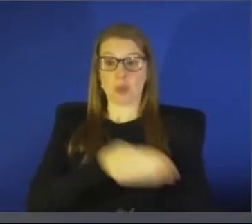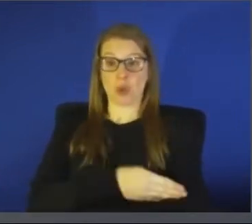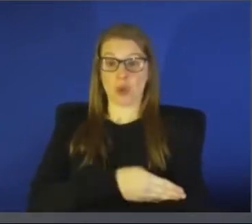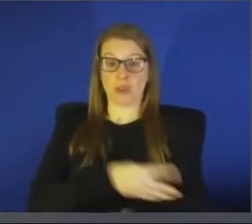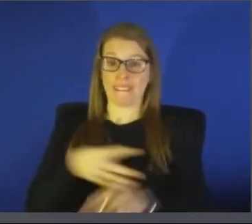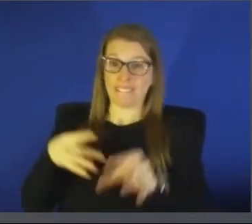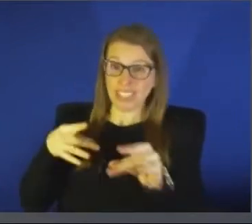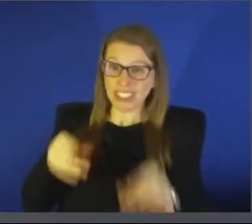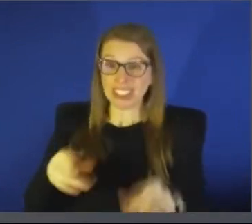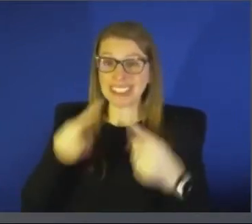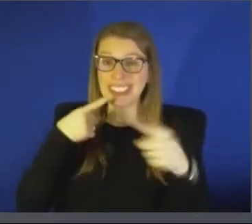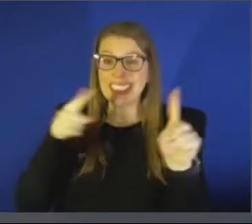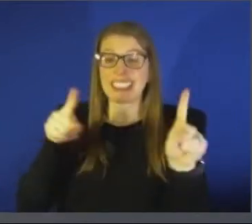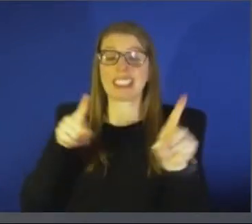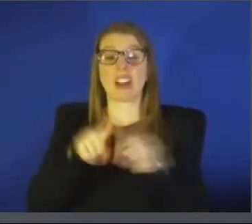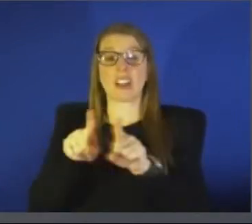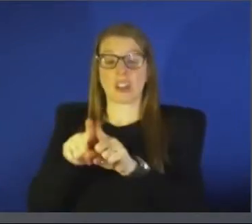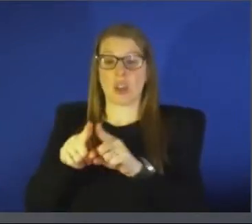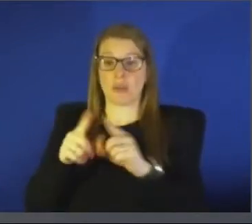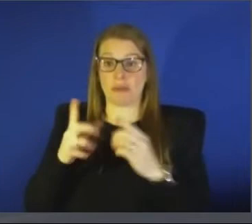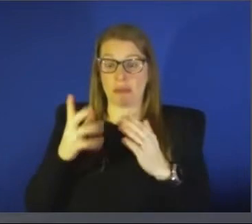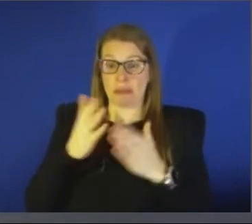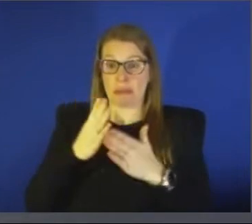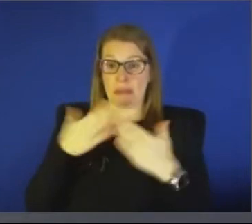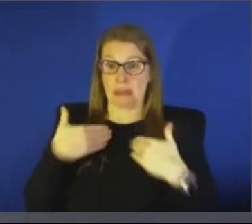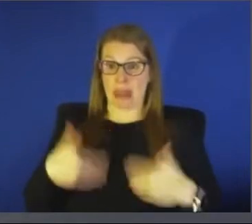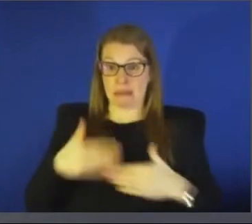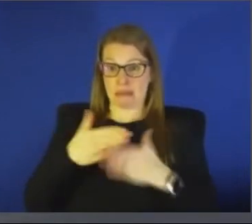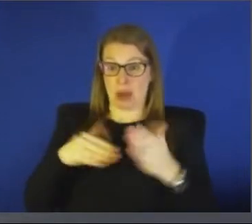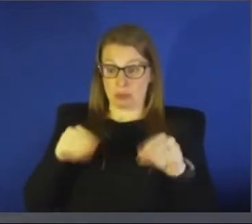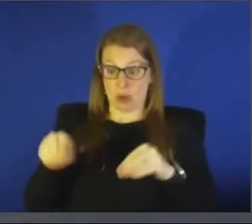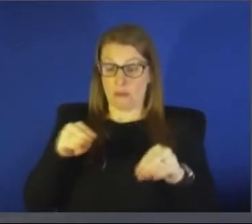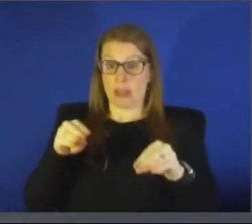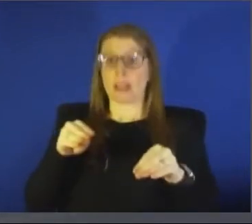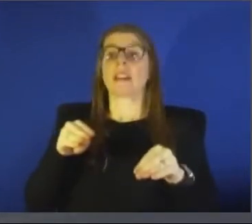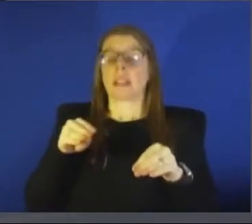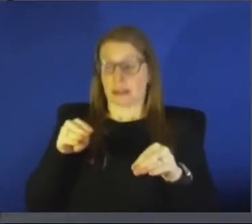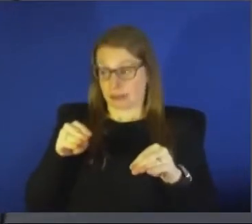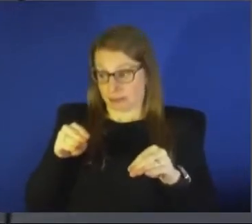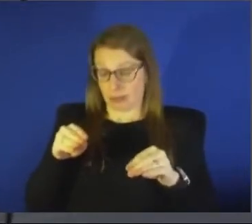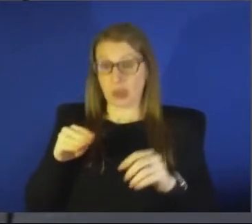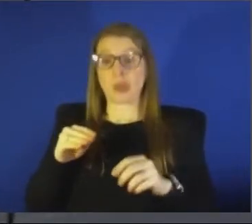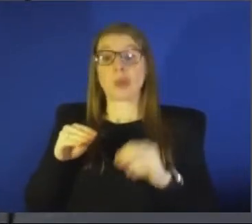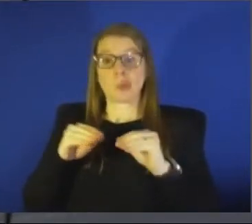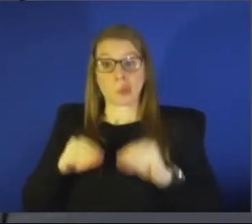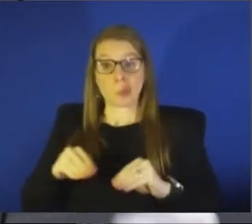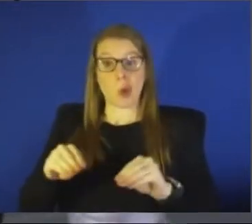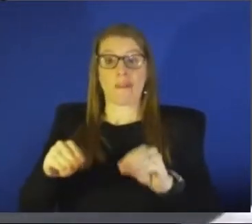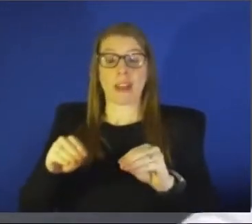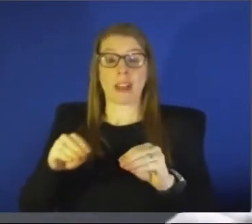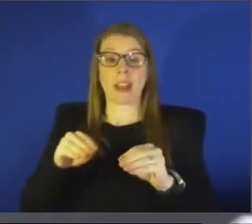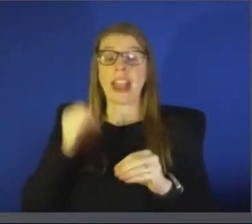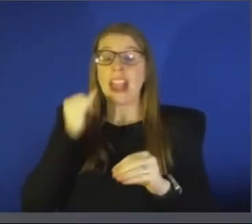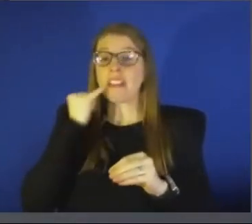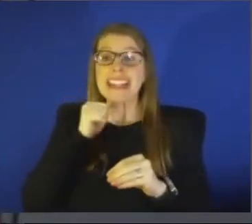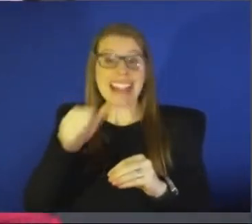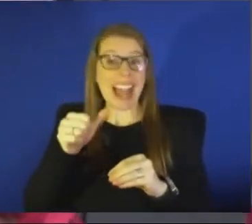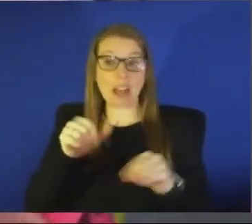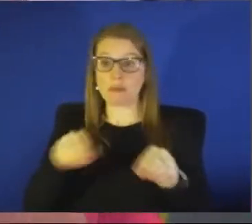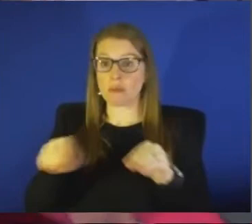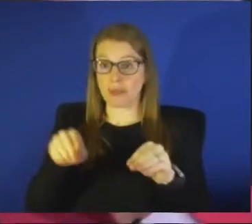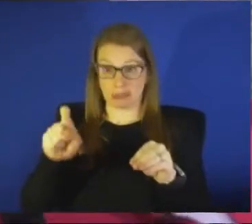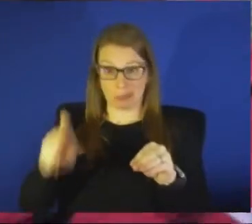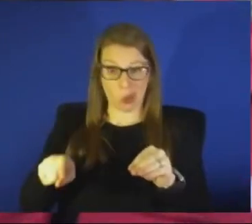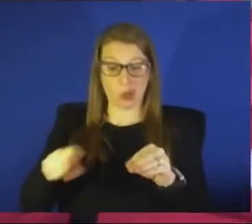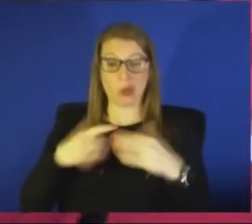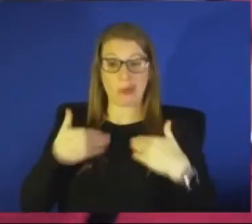things that are supposed to be moving are moving, and the things that aren't supposed to be moving are kind of staying stable. Right, and so we of